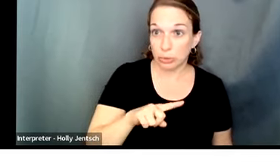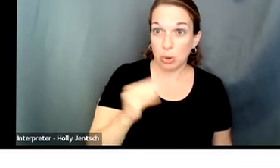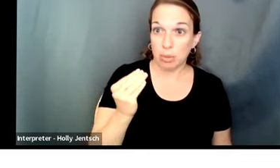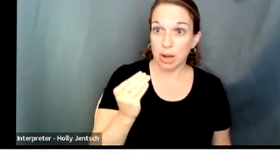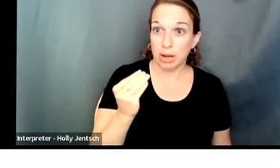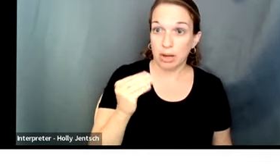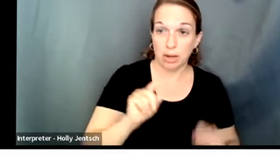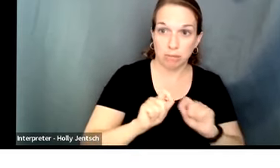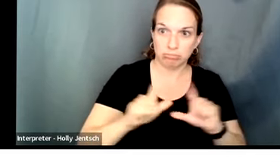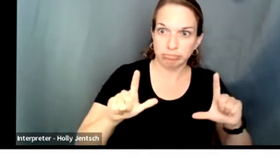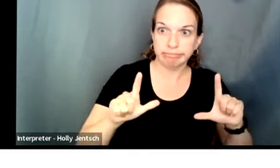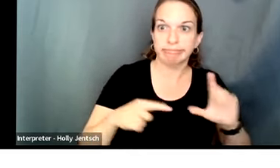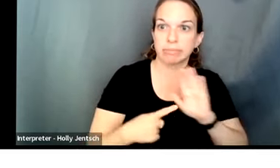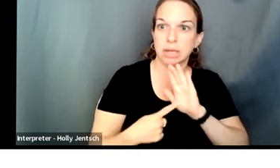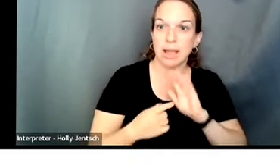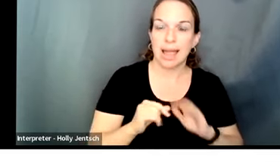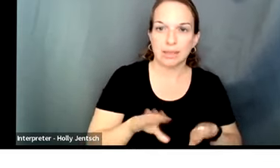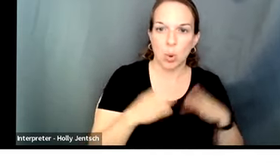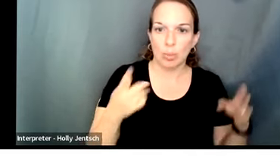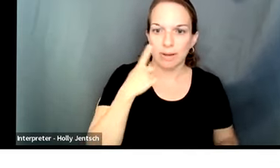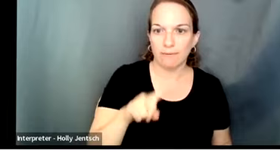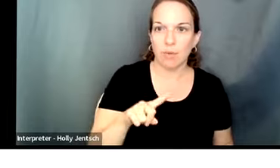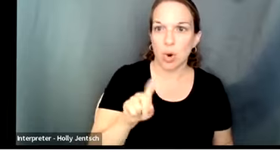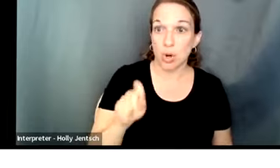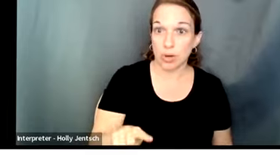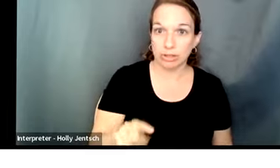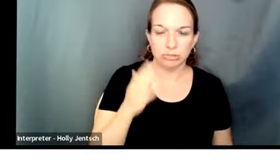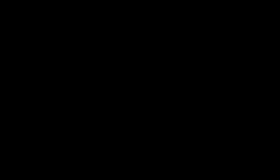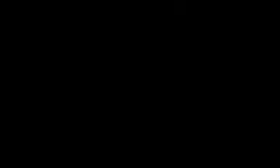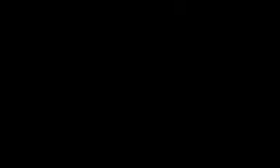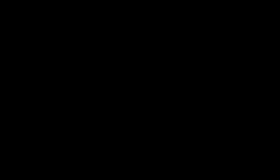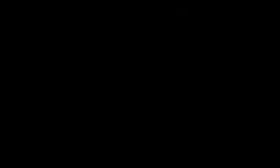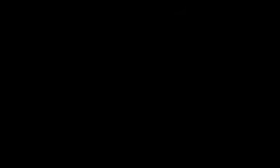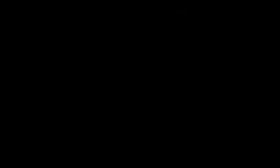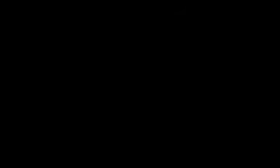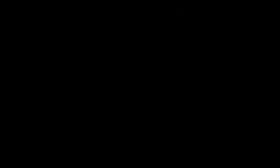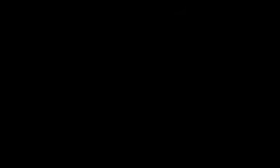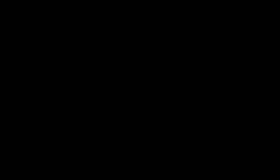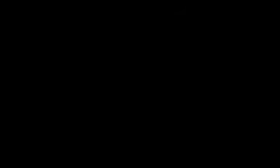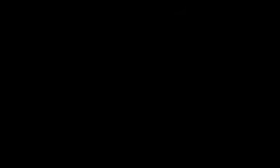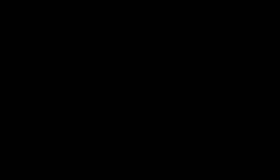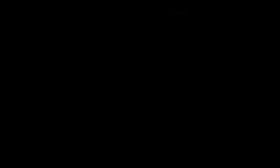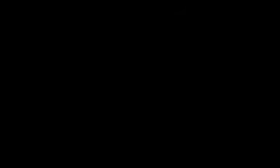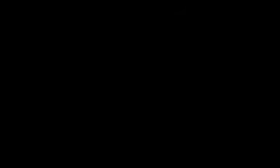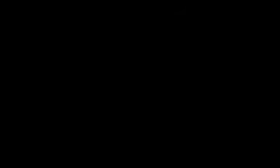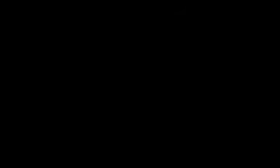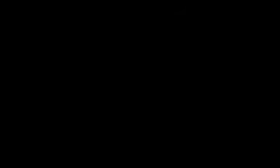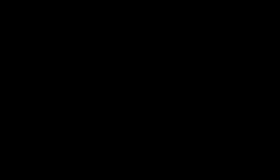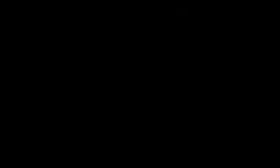going to open it up for questions. I know some people have been putting questions in chat, which is great. Please continue to do